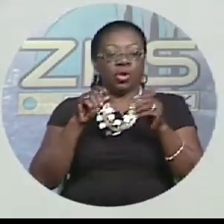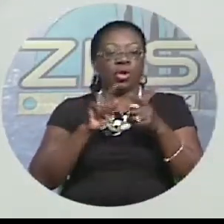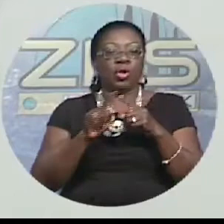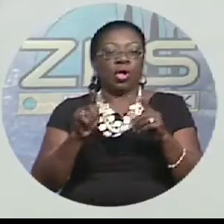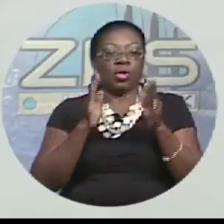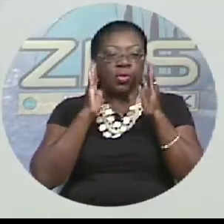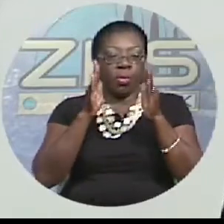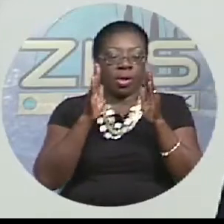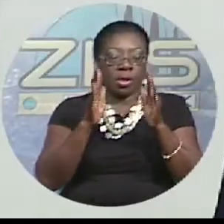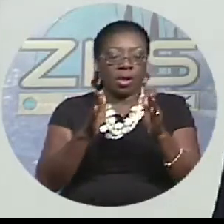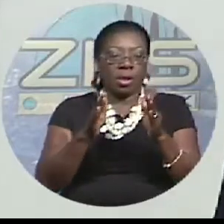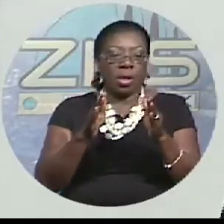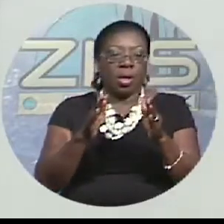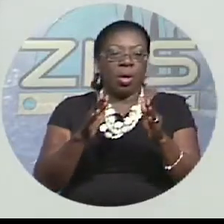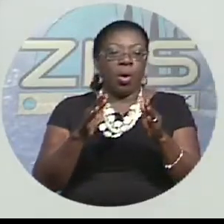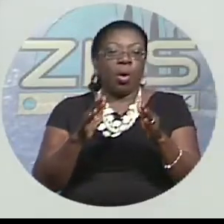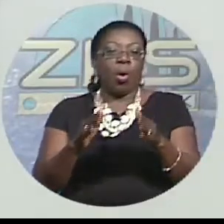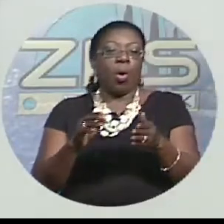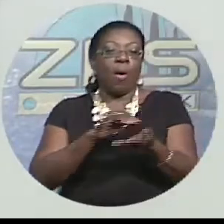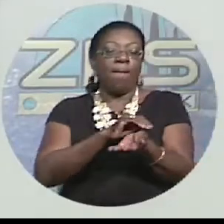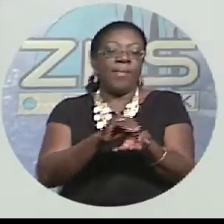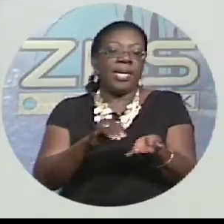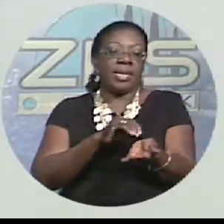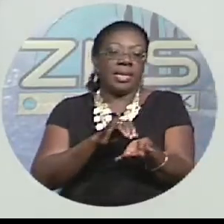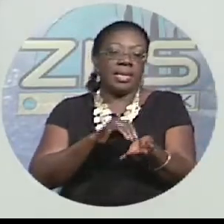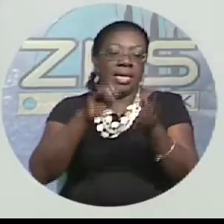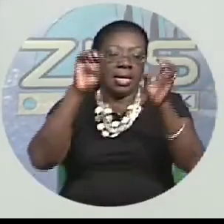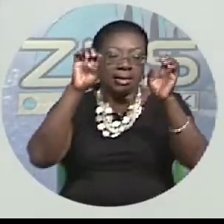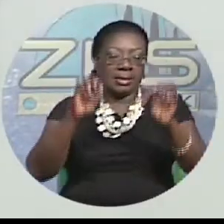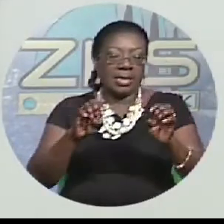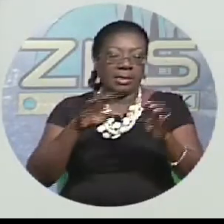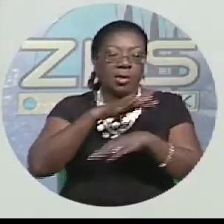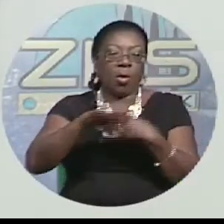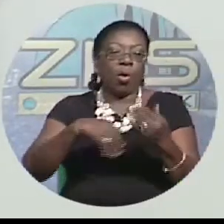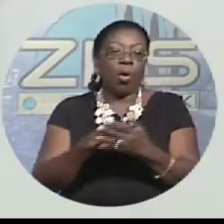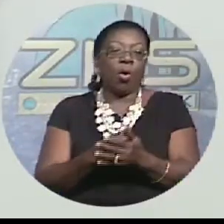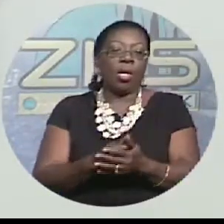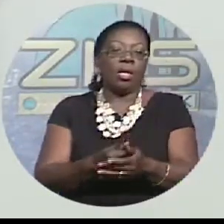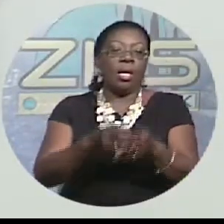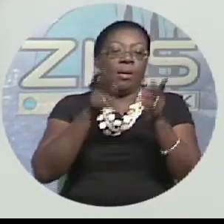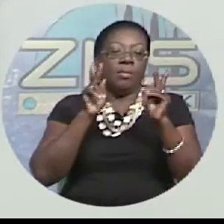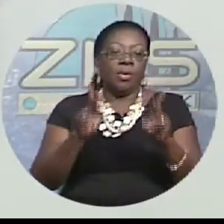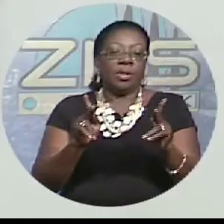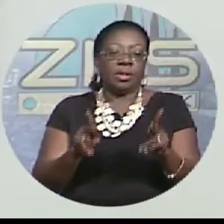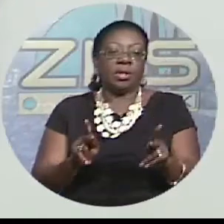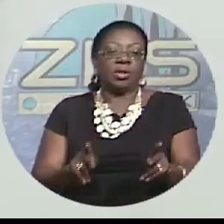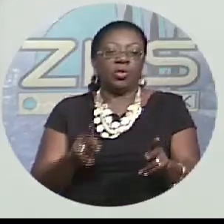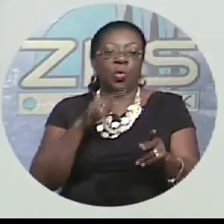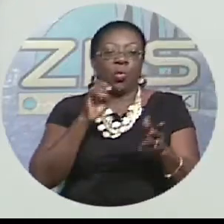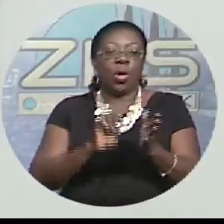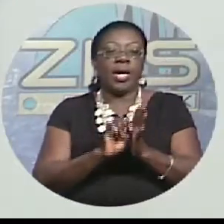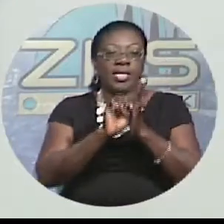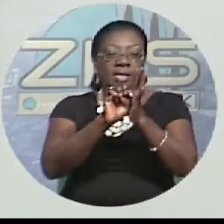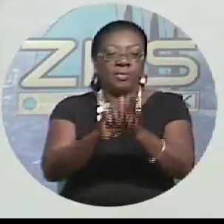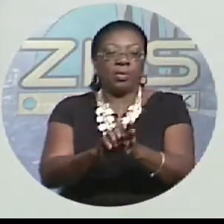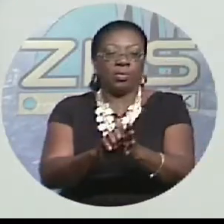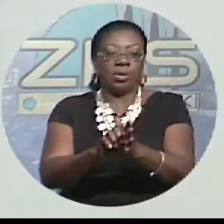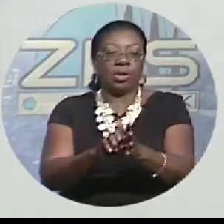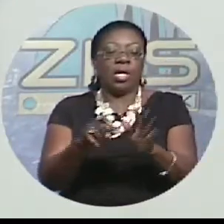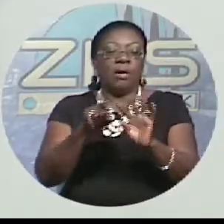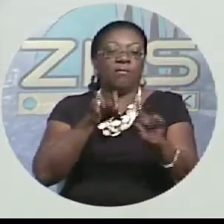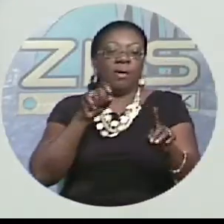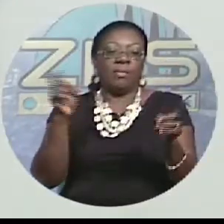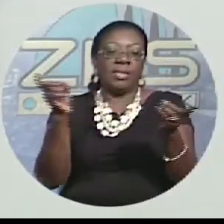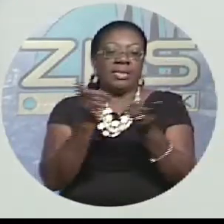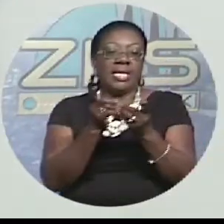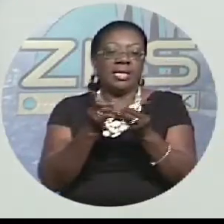monitor or medically assess all exposed persons from the date of